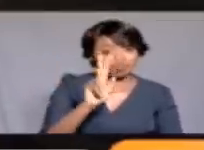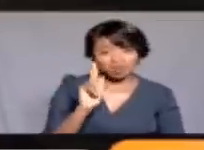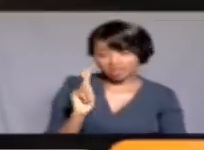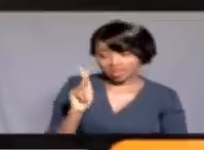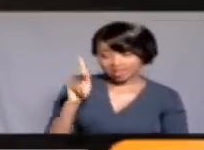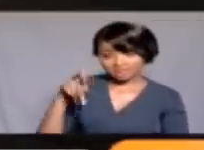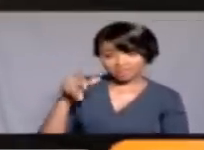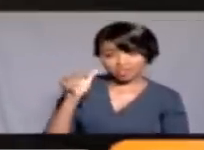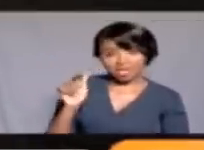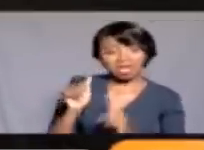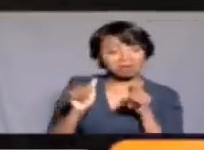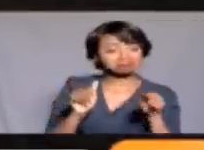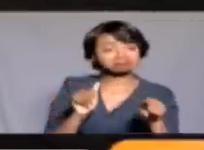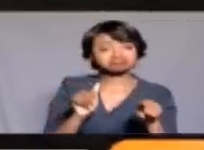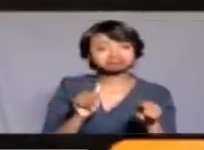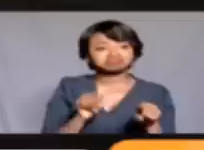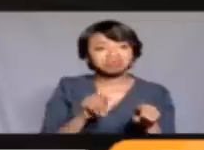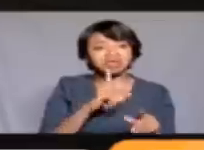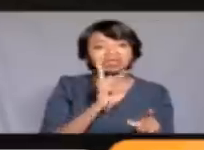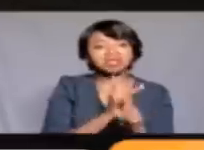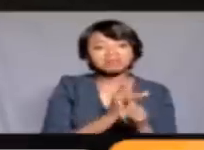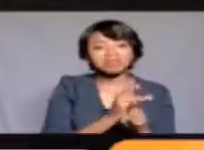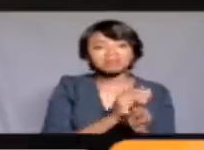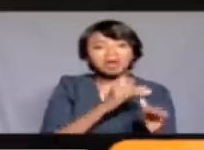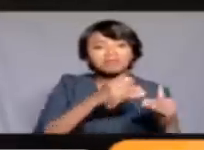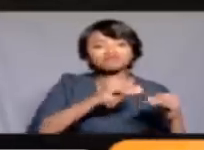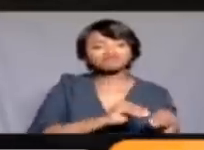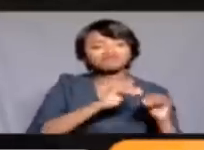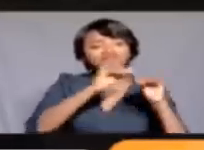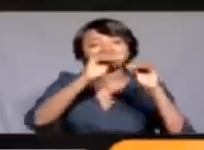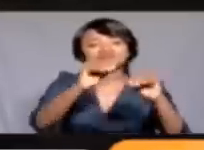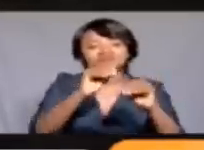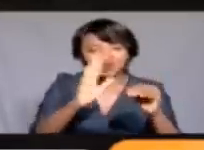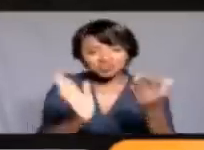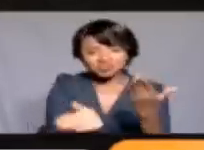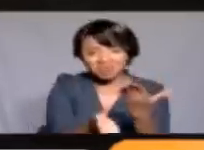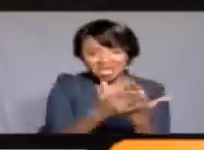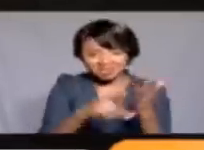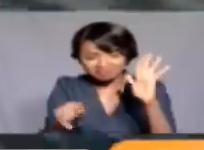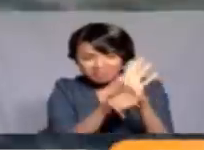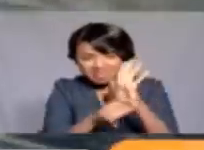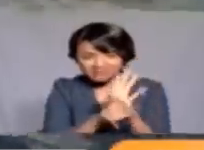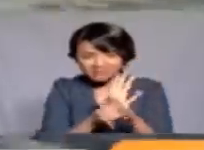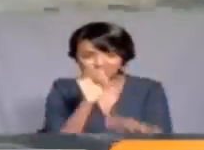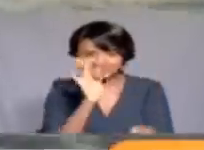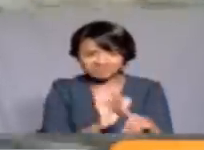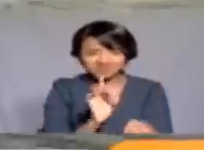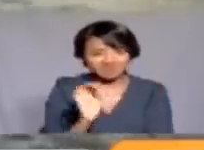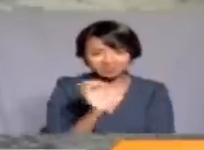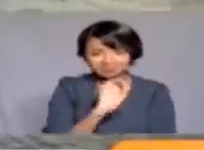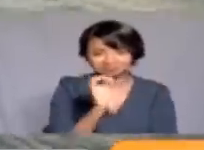has kept the harvesting vessel away from Tiwi Beach in a bid to reduce any negative effects.